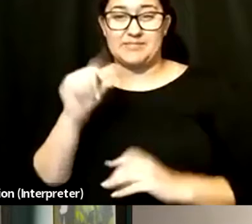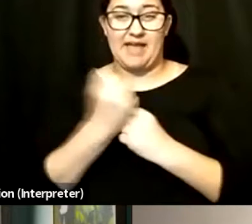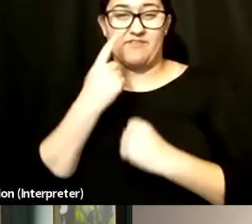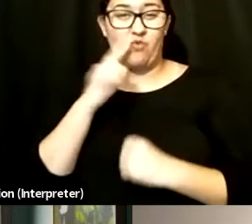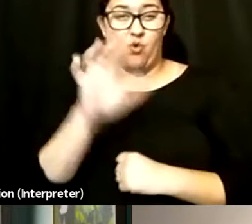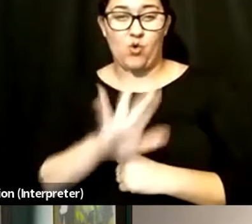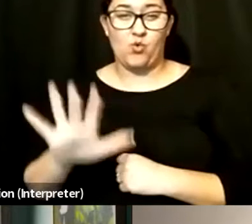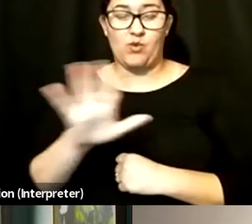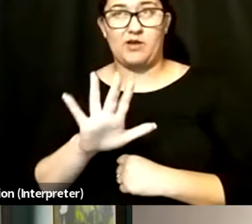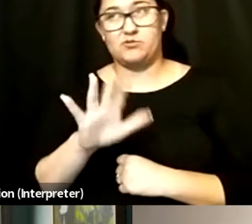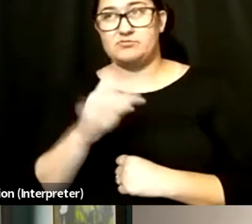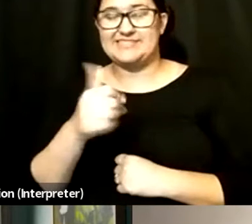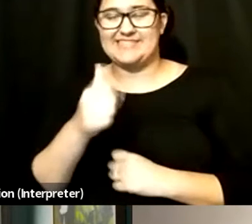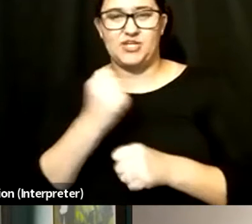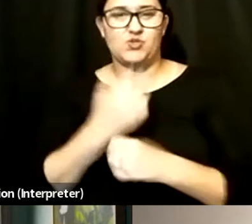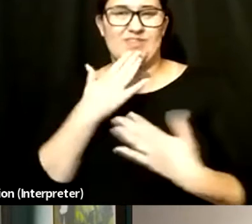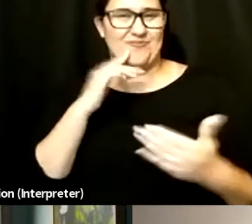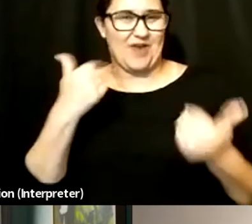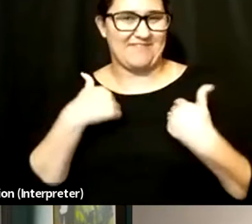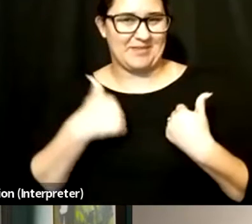I'm very happy to be here. Thank you for having me.